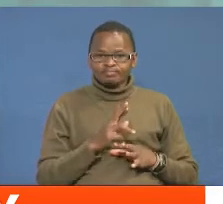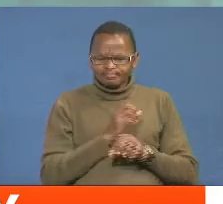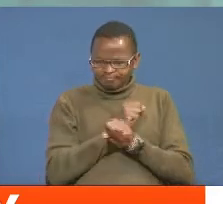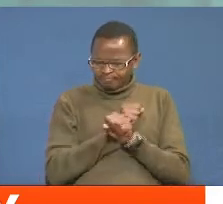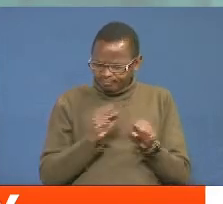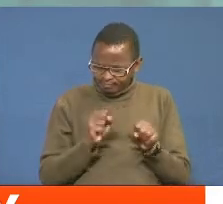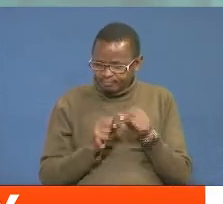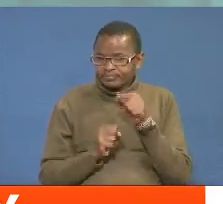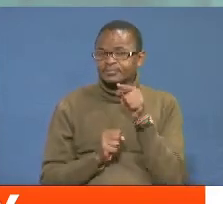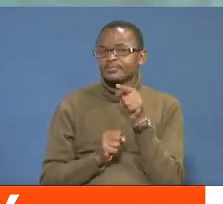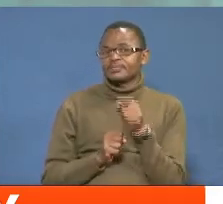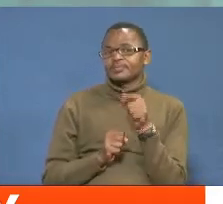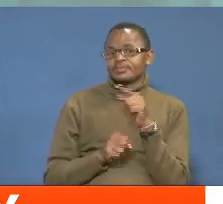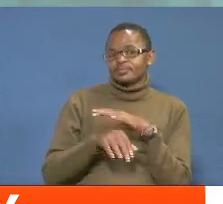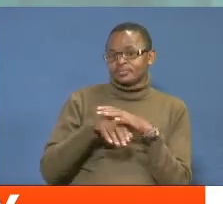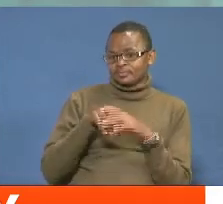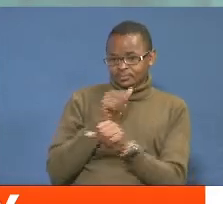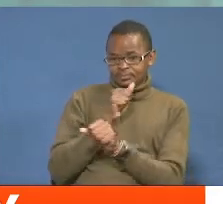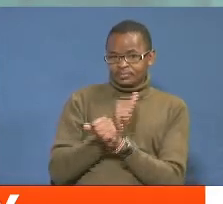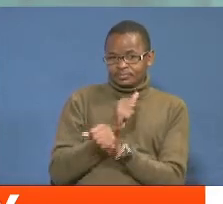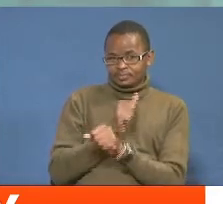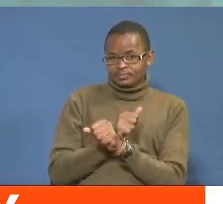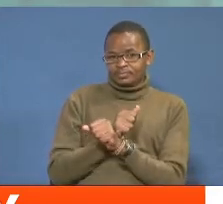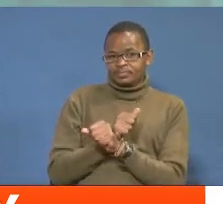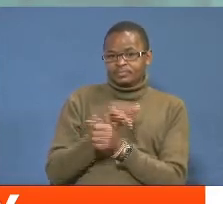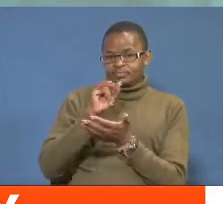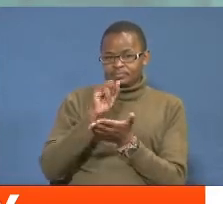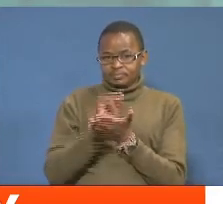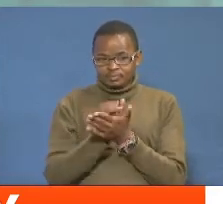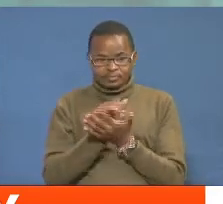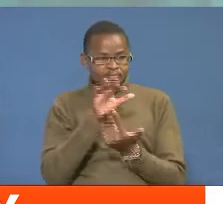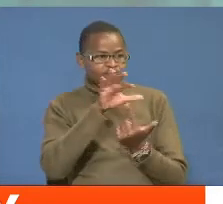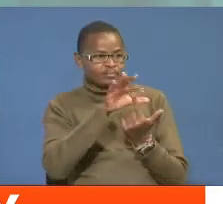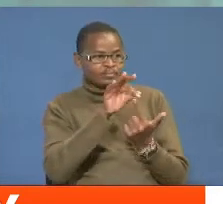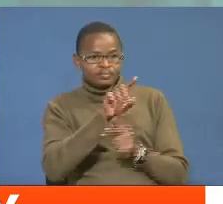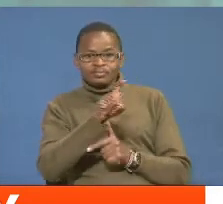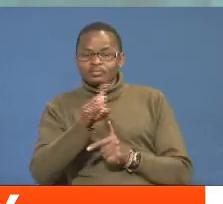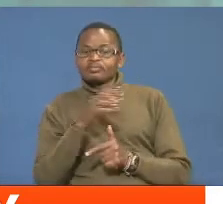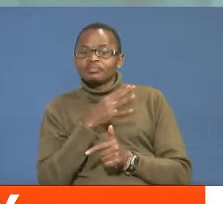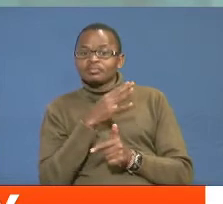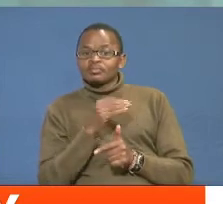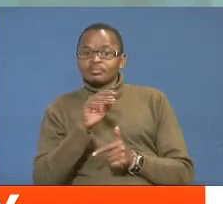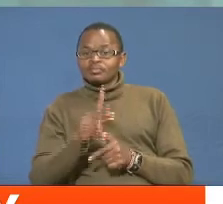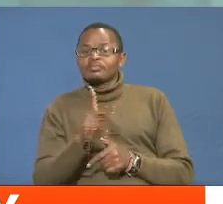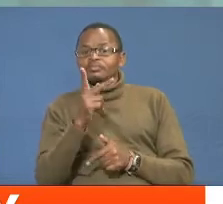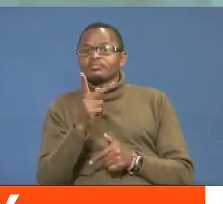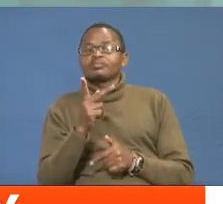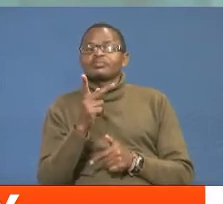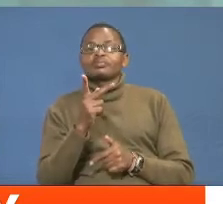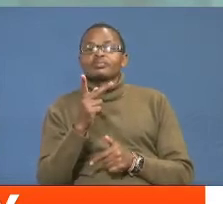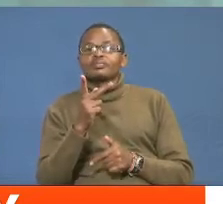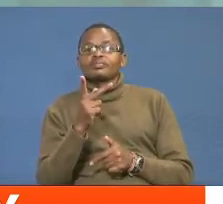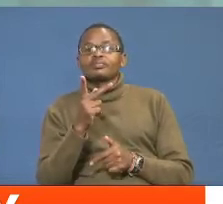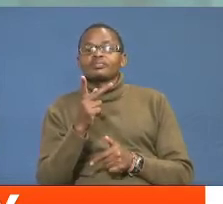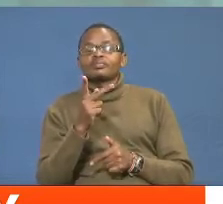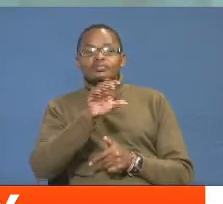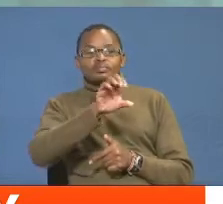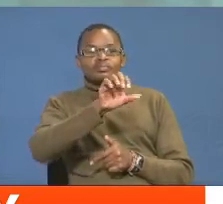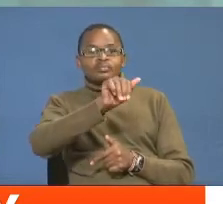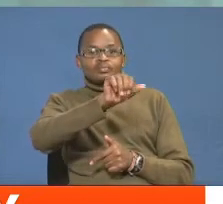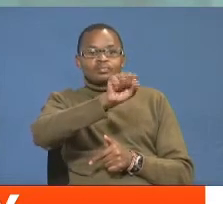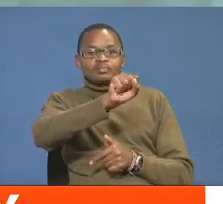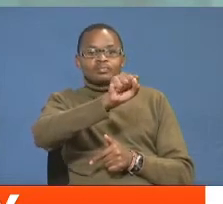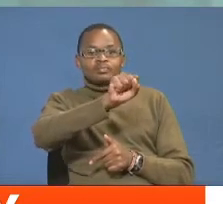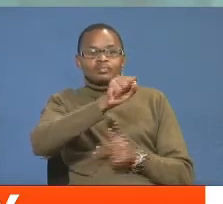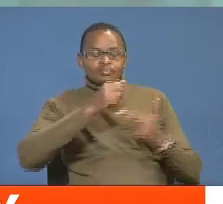safe, they're out of danger when it comes to that particular vaccine. And here in Kenya, the CAS